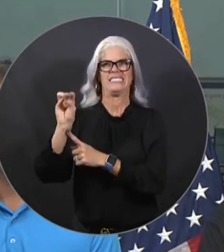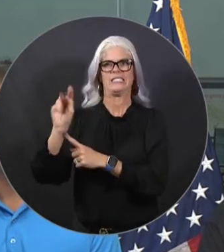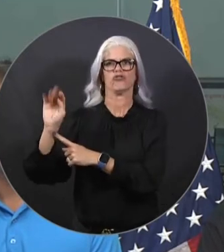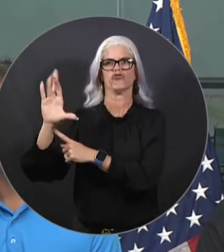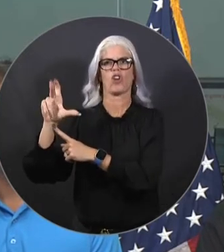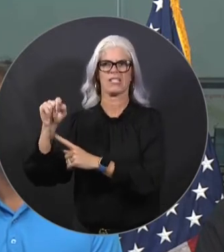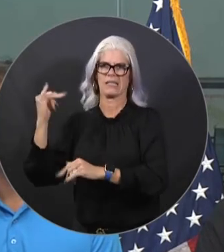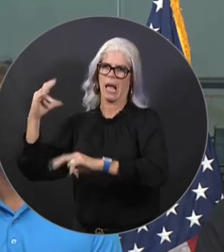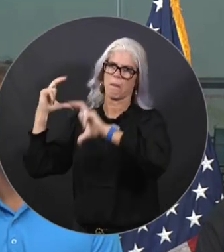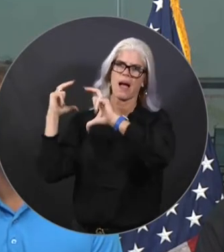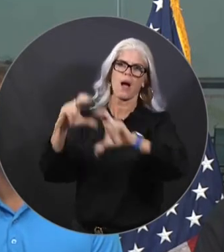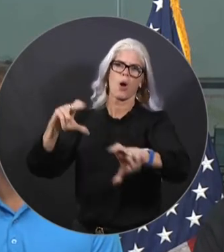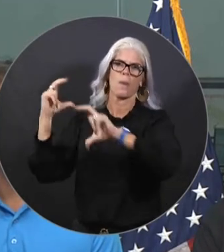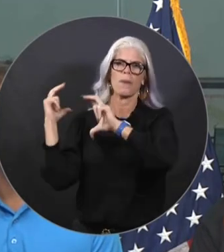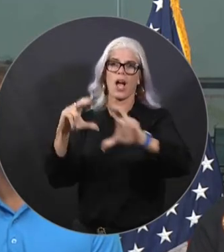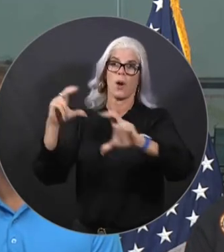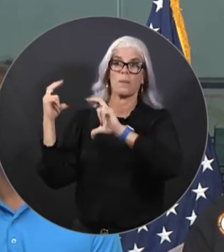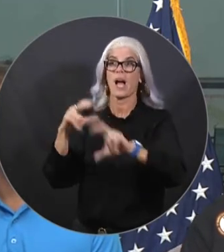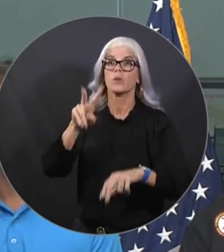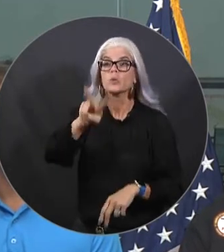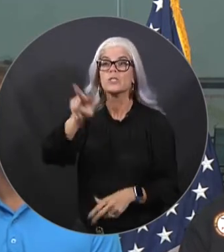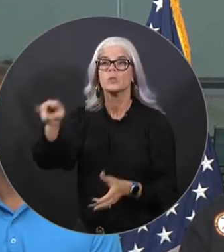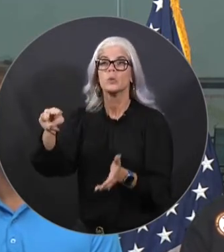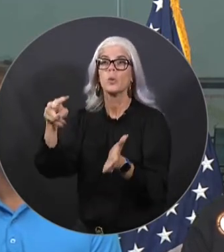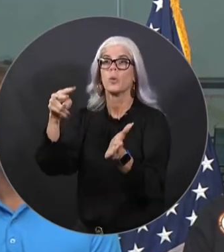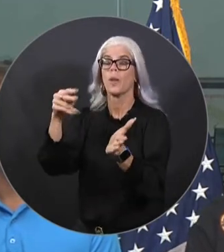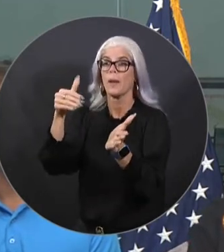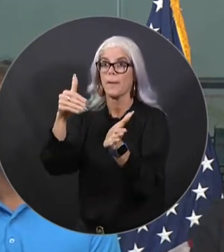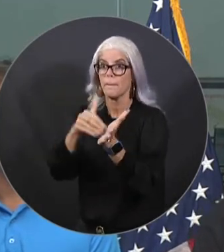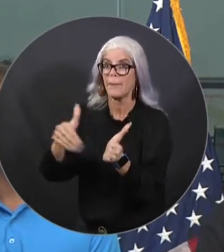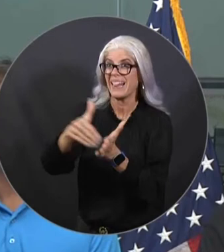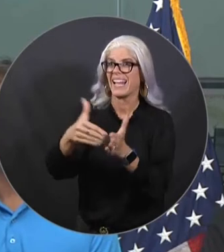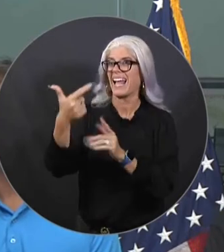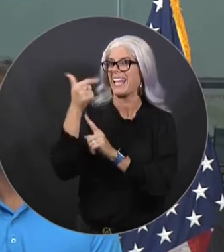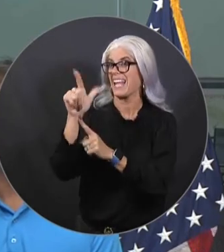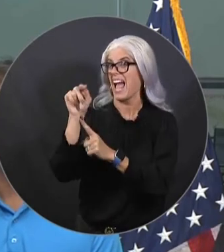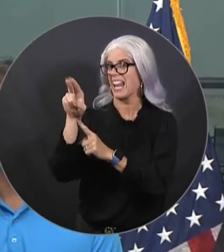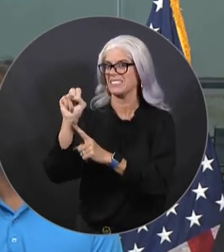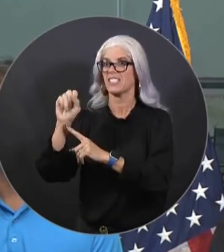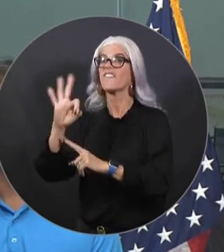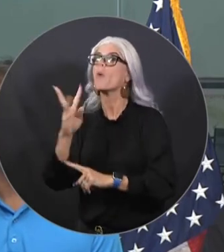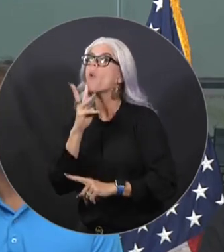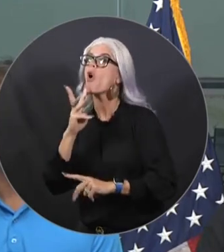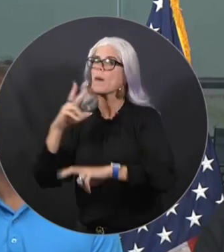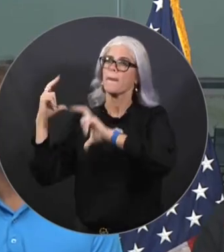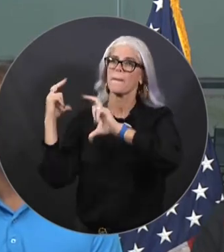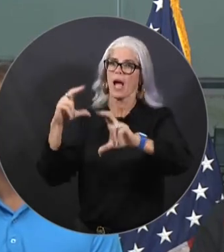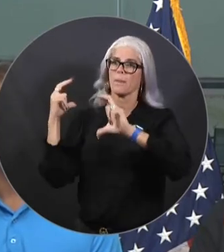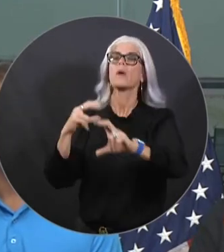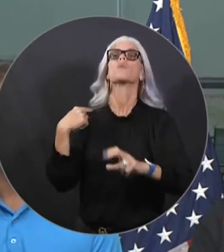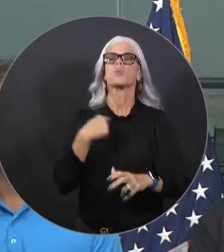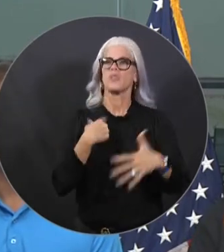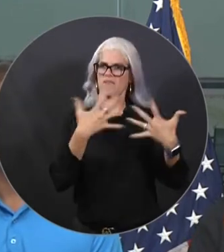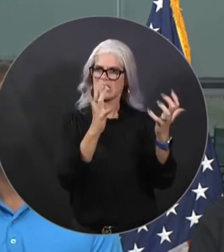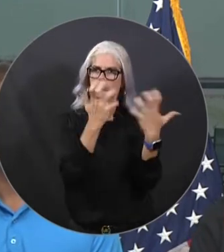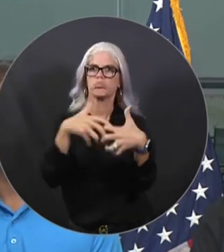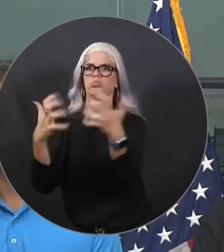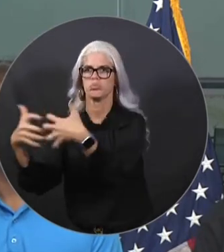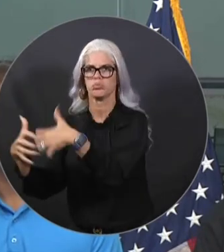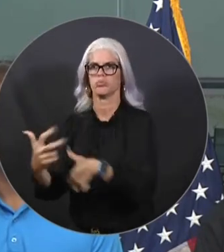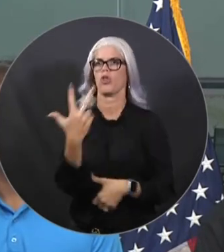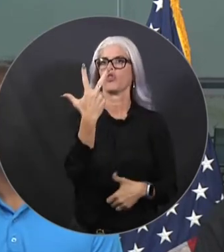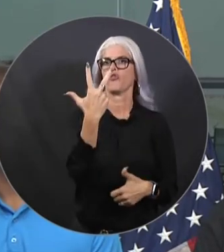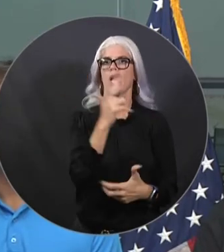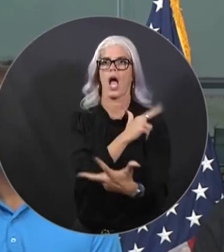And I think they have been able to fix some of the water ish. One of the three hospitals has actually been able to fix the water problem there. So